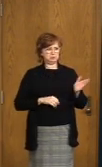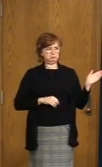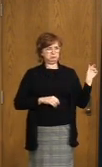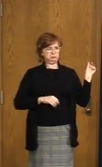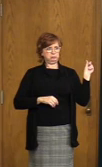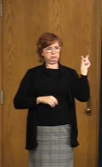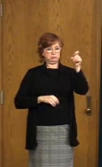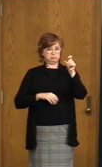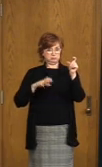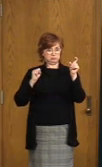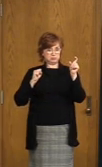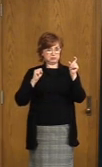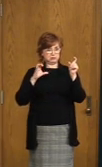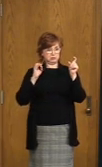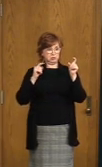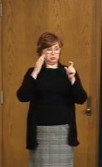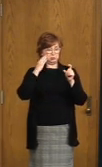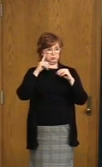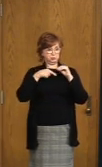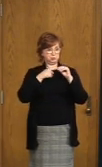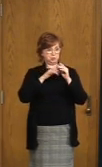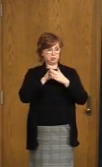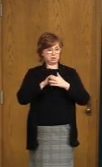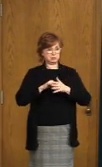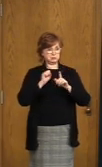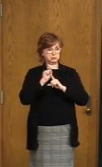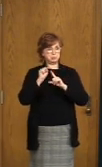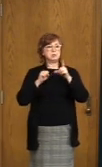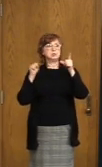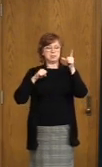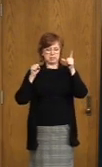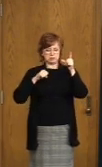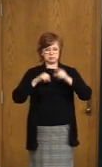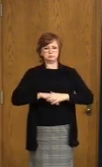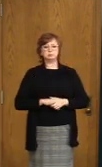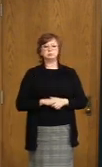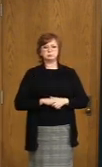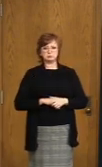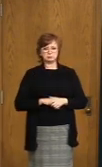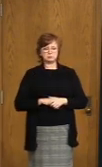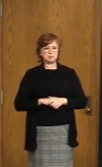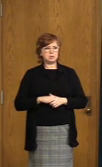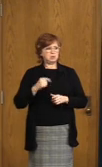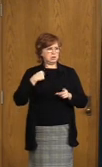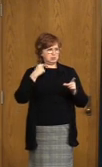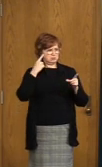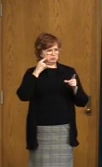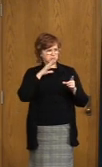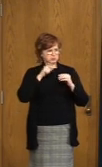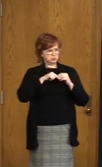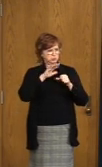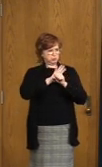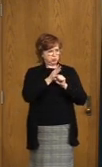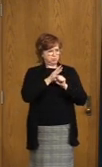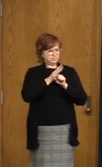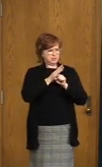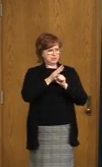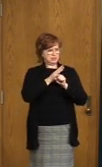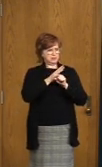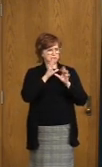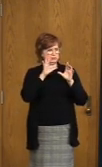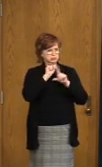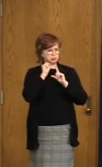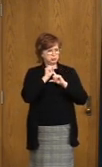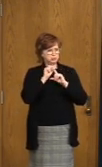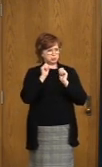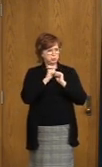Scott, do you know anything about the Yorkton facility? Yep. So, Colton, are you referring to the COVID status of the facility or